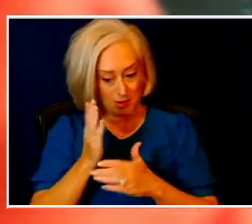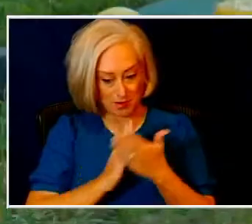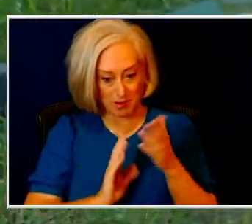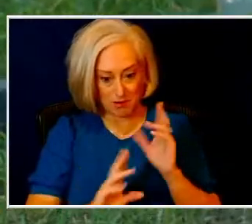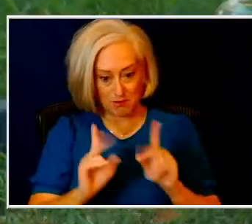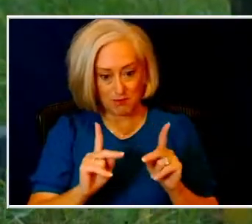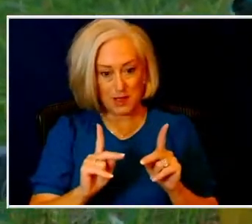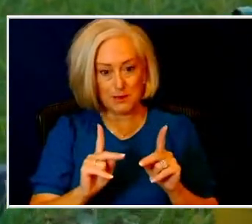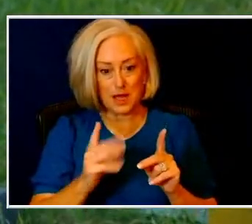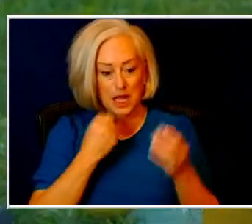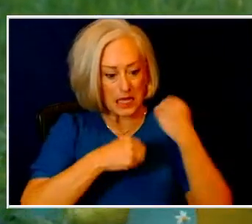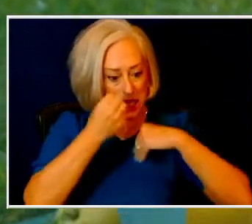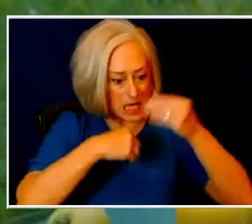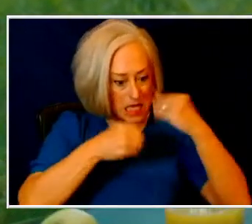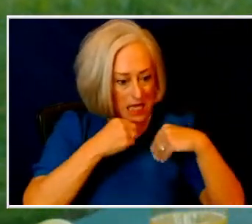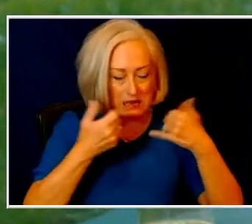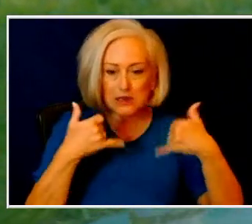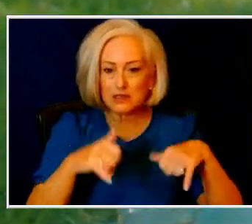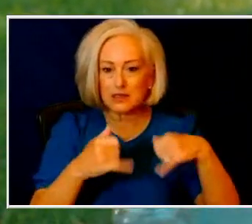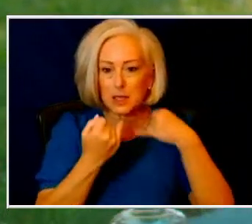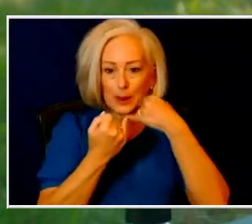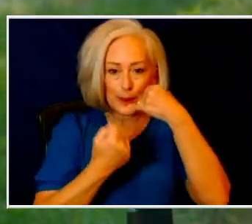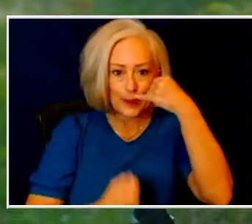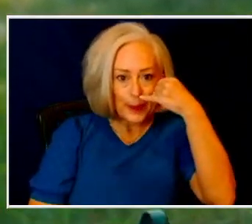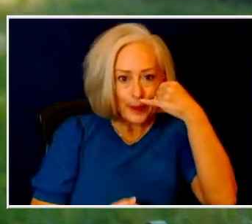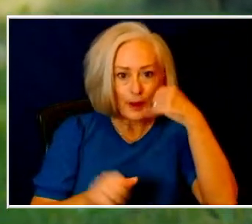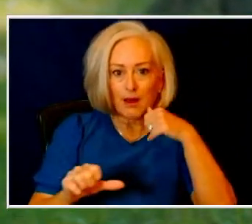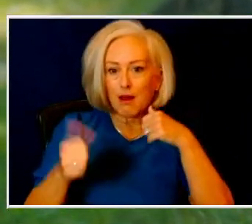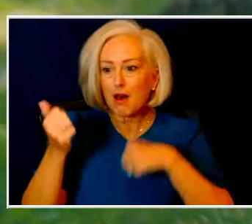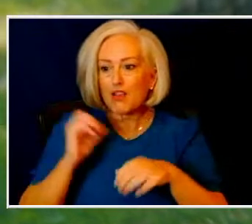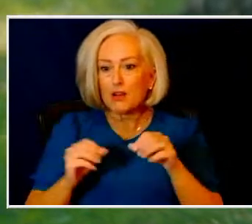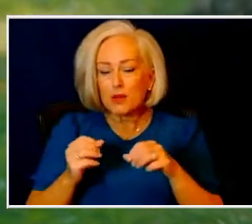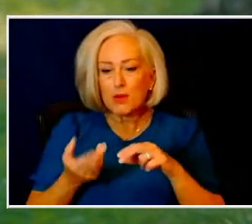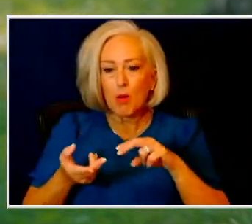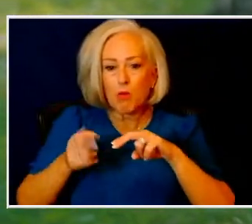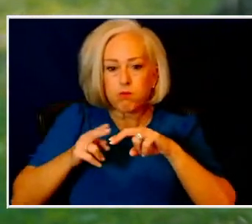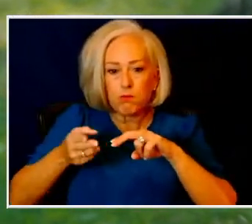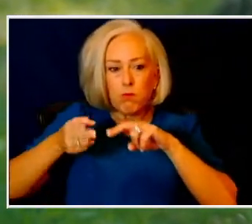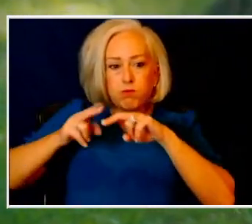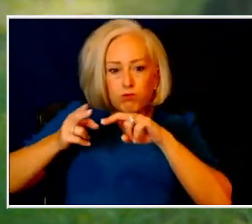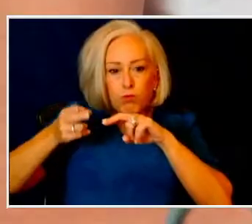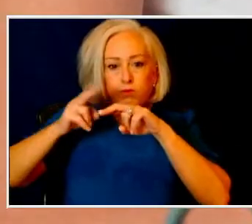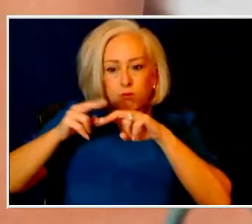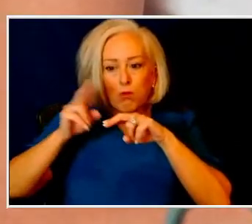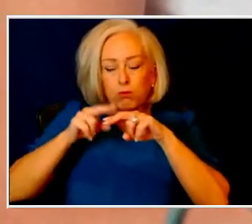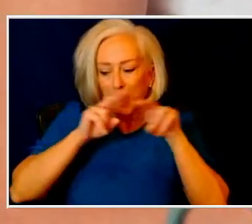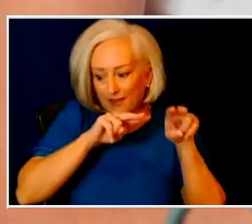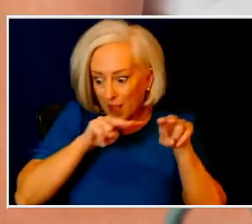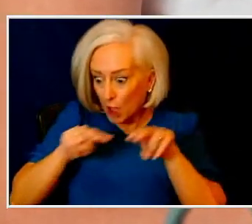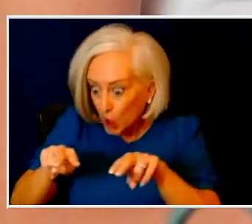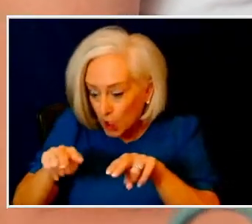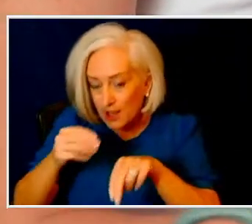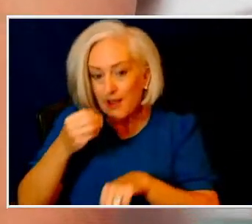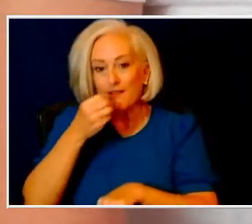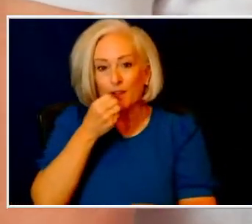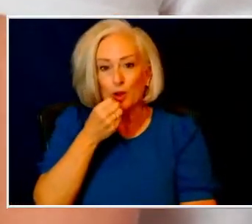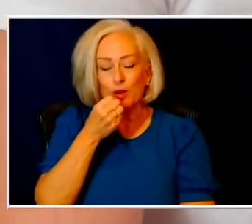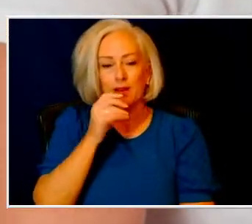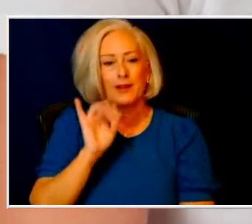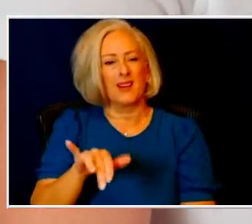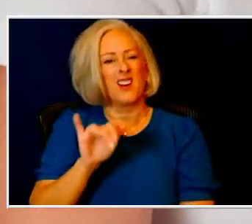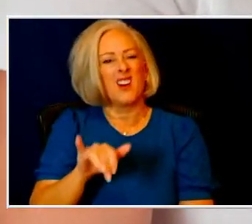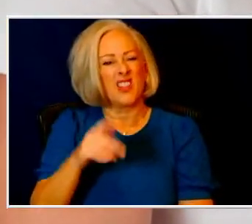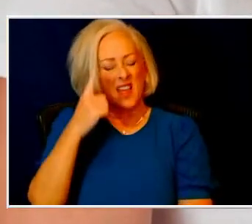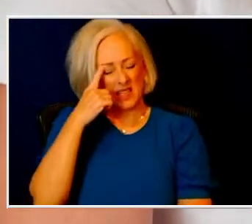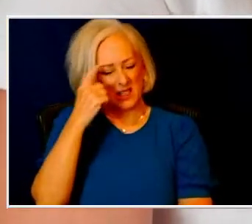eat, while others seem to pack on the pounds by just looking at food? That's one of the mysteries of obesity. We